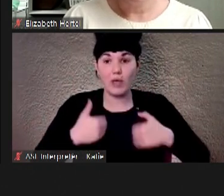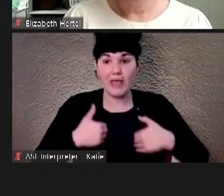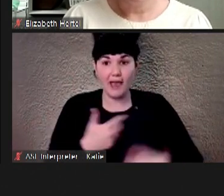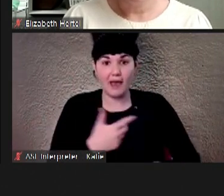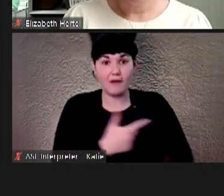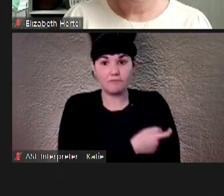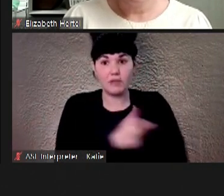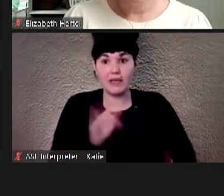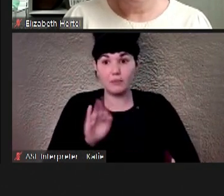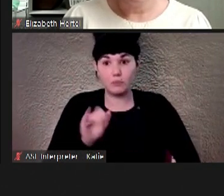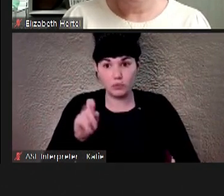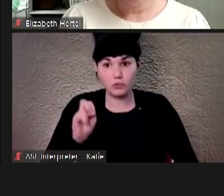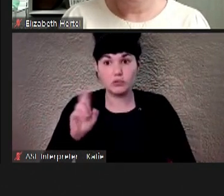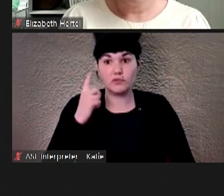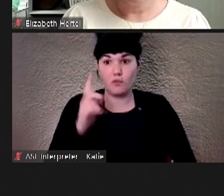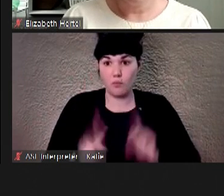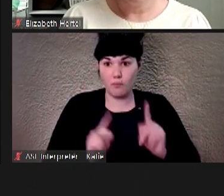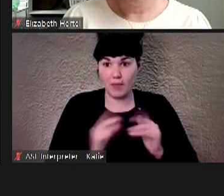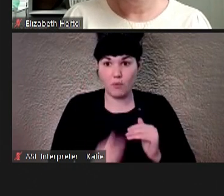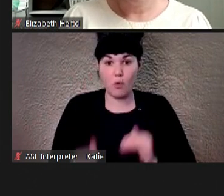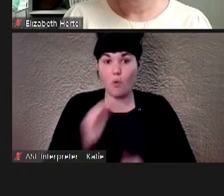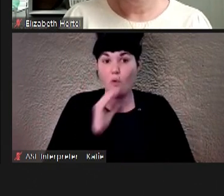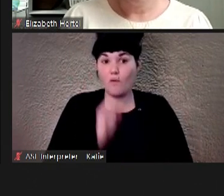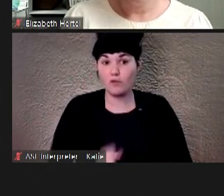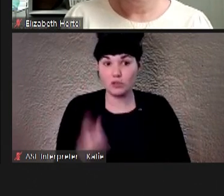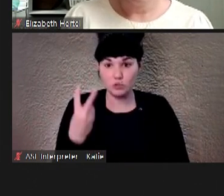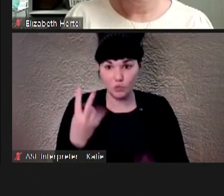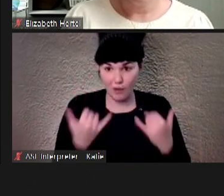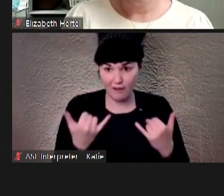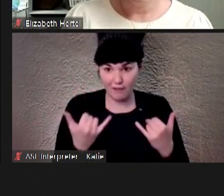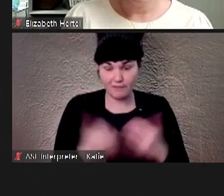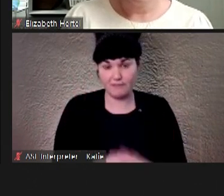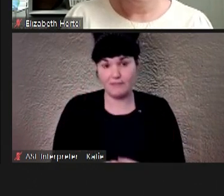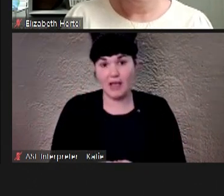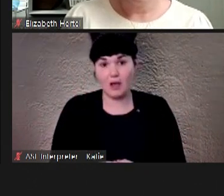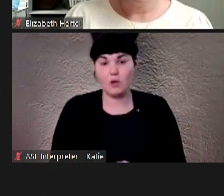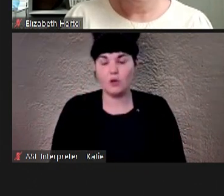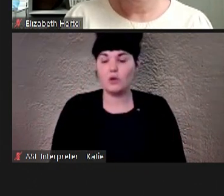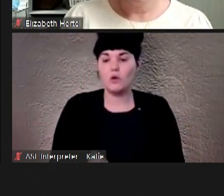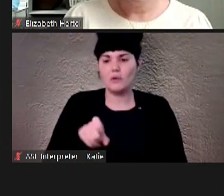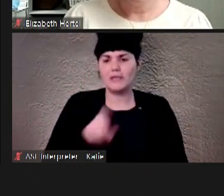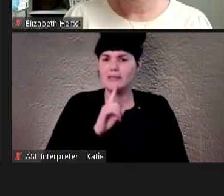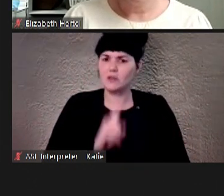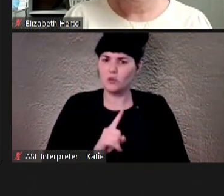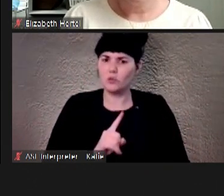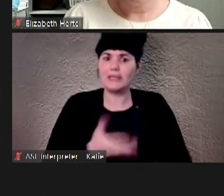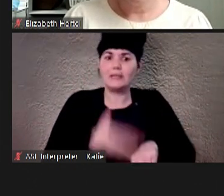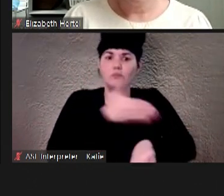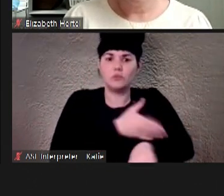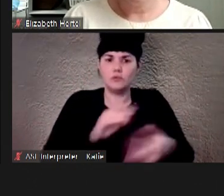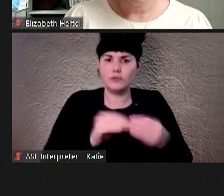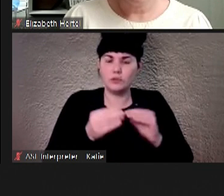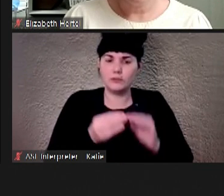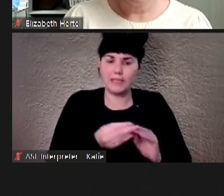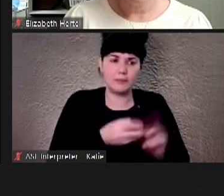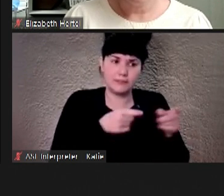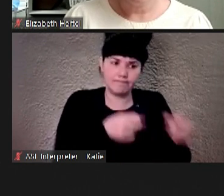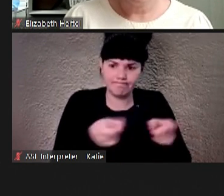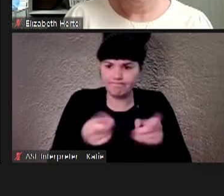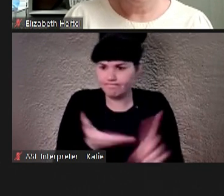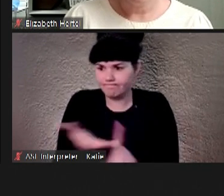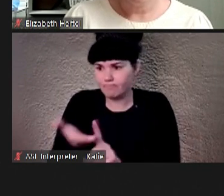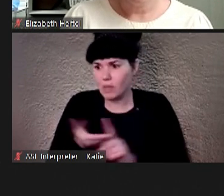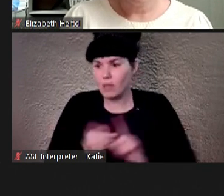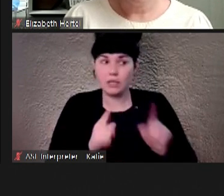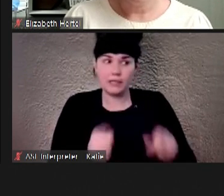We really need to make progress in our state to vaccinate and boost those in our youngest age groups. I showed you some